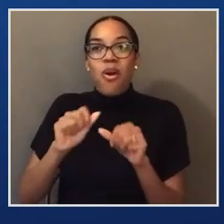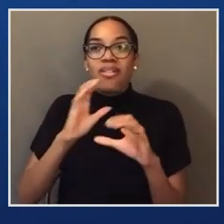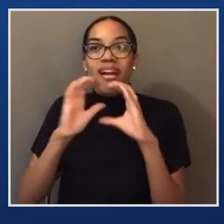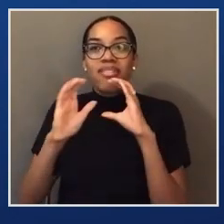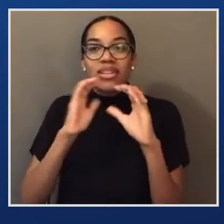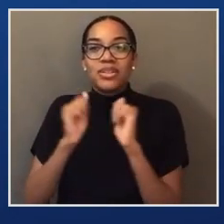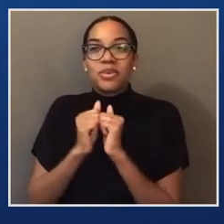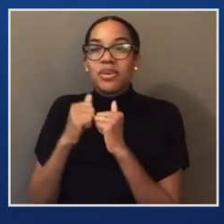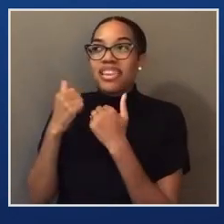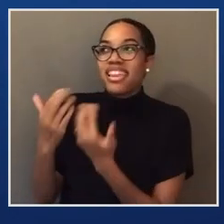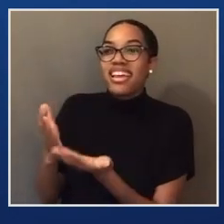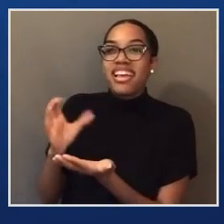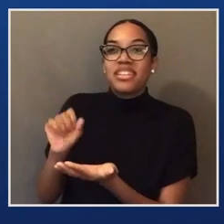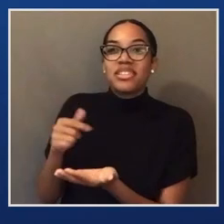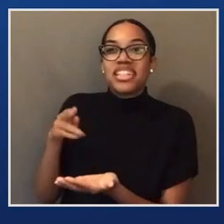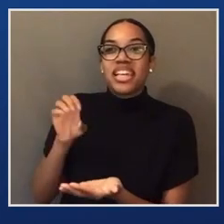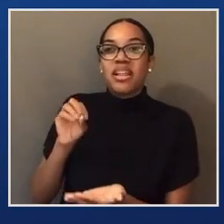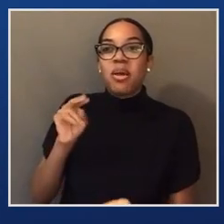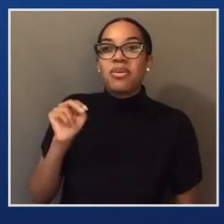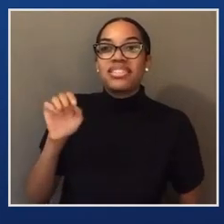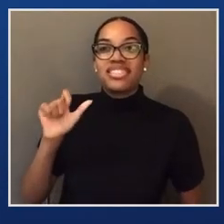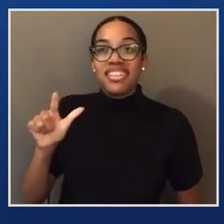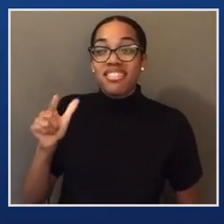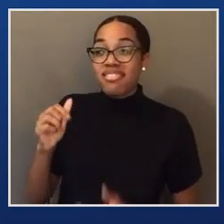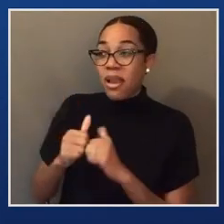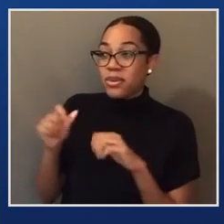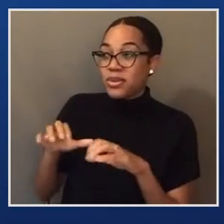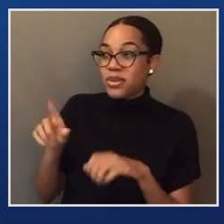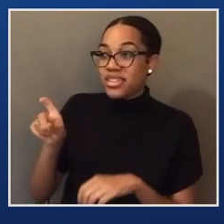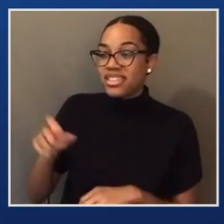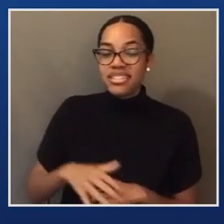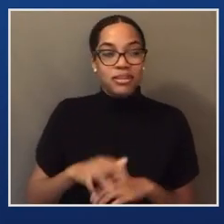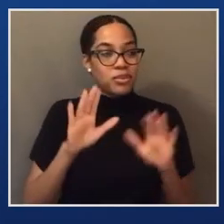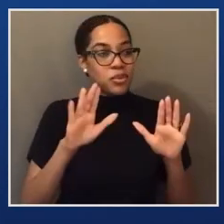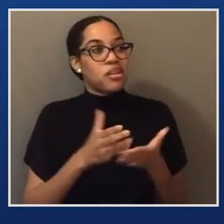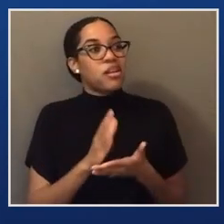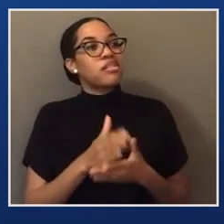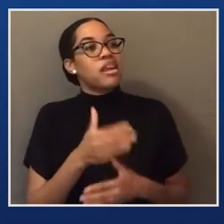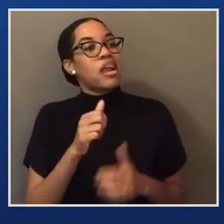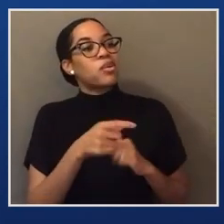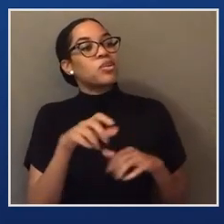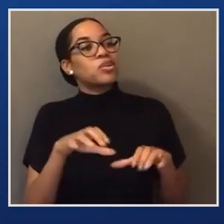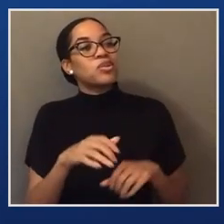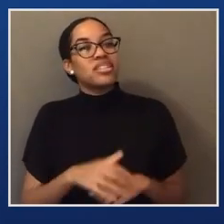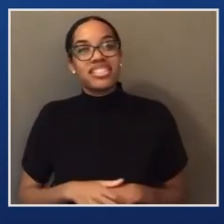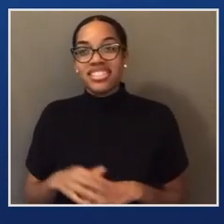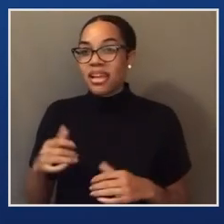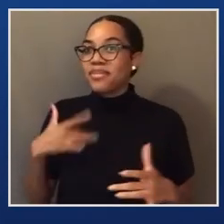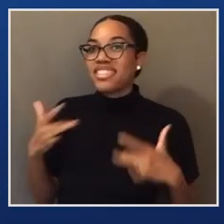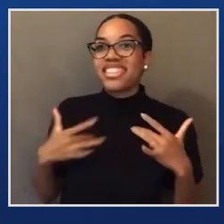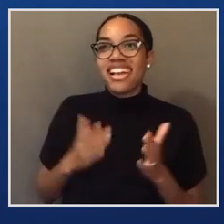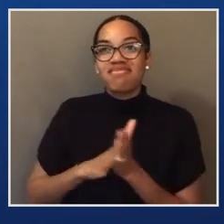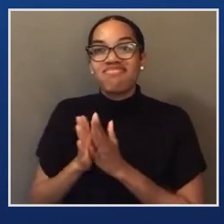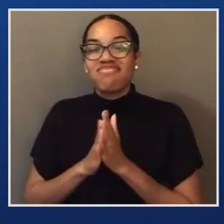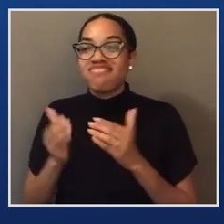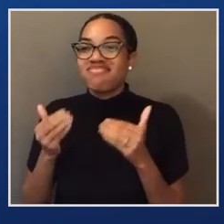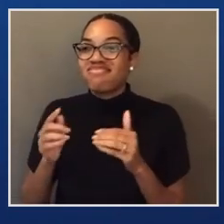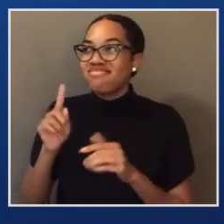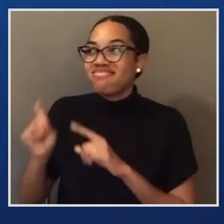Shaquille O'Neal. How are you doing? I'm doing good, Bryce. How are you, young man? You doing all right? Fired up. Let's get right in. Yes,